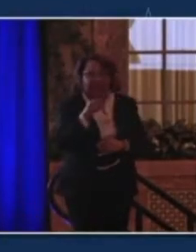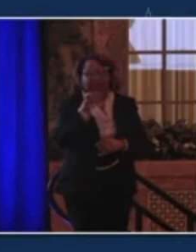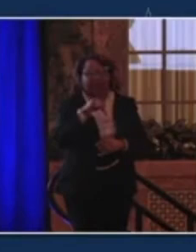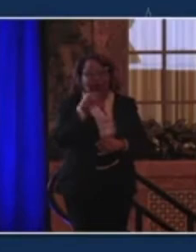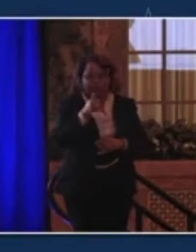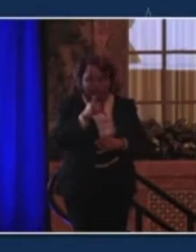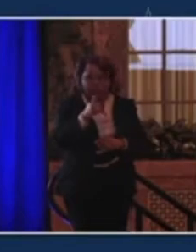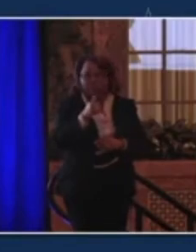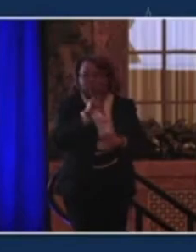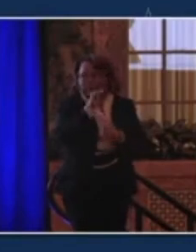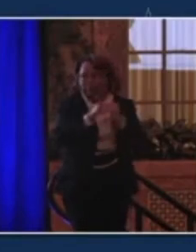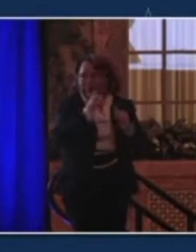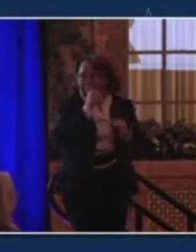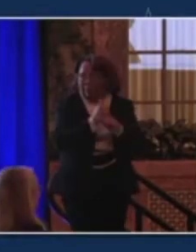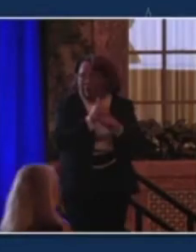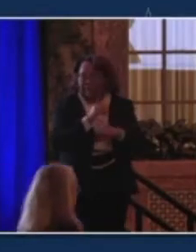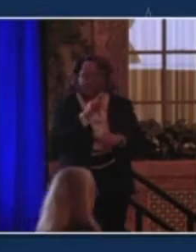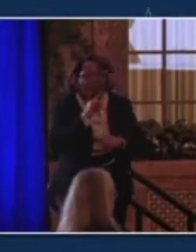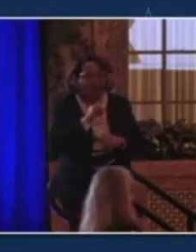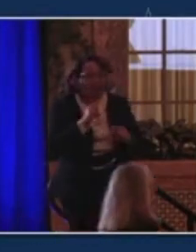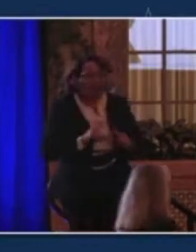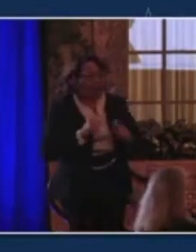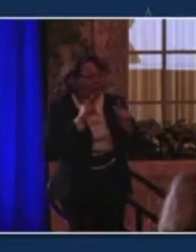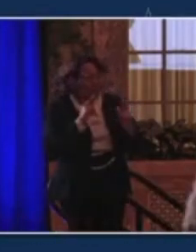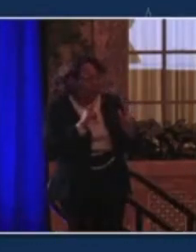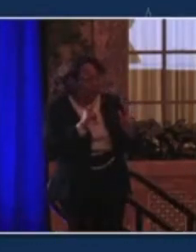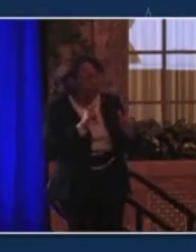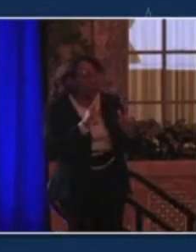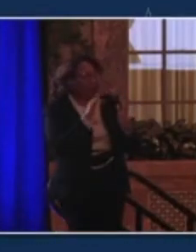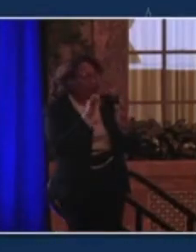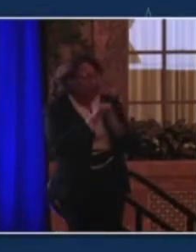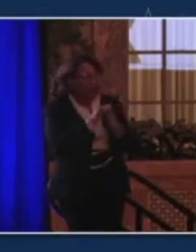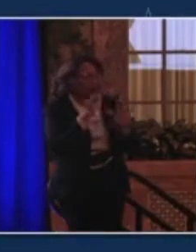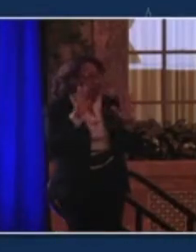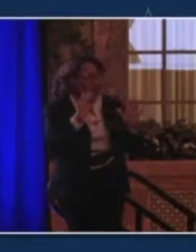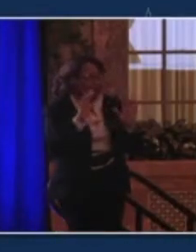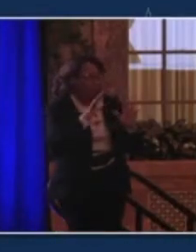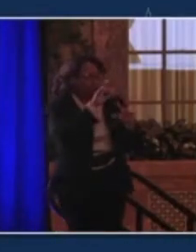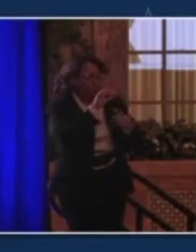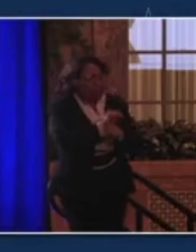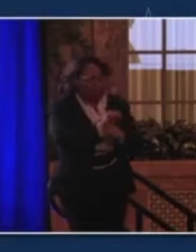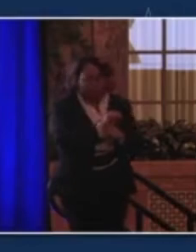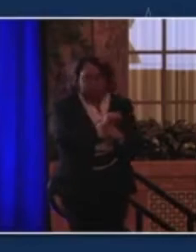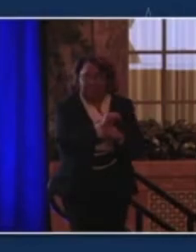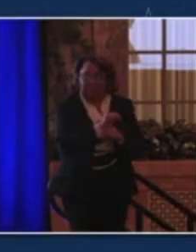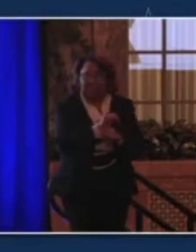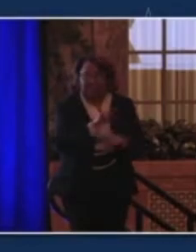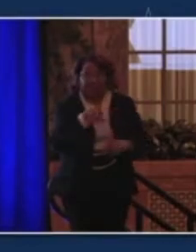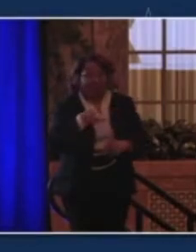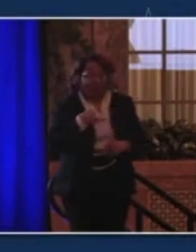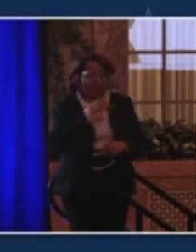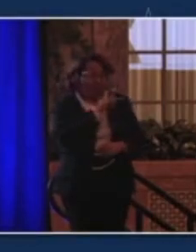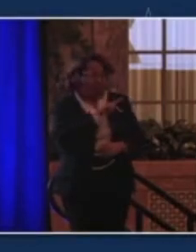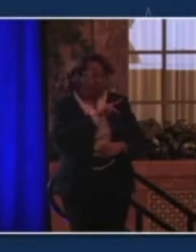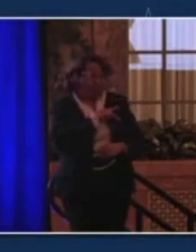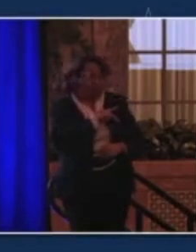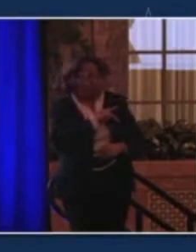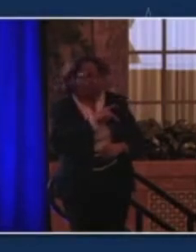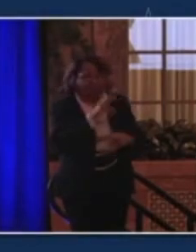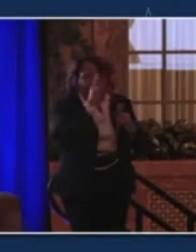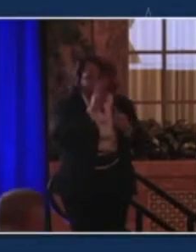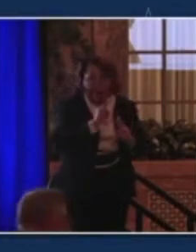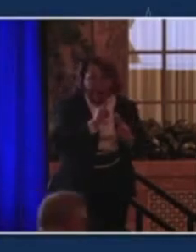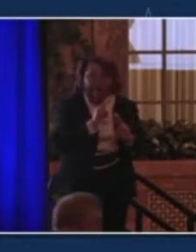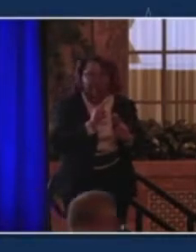notable alumni are living proof of his great tradition. I'm personally honored to be a